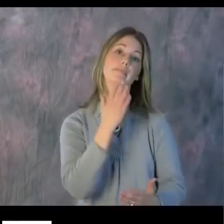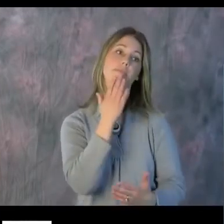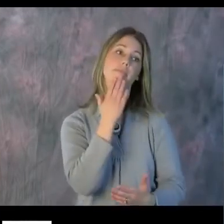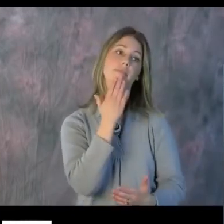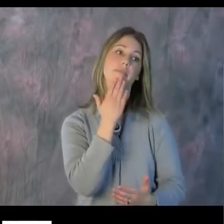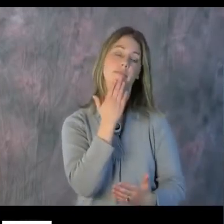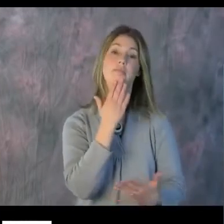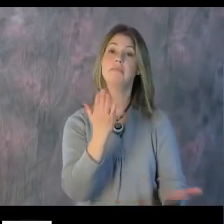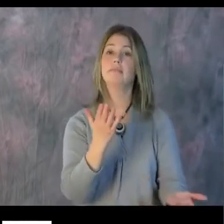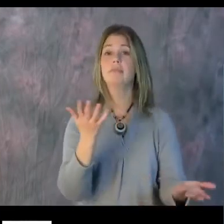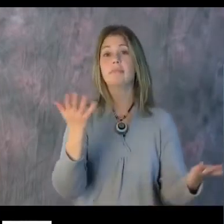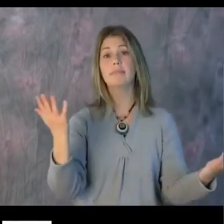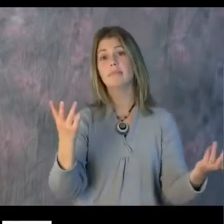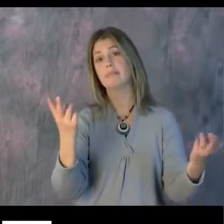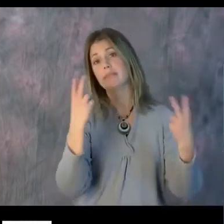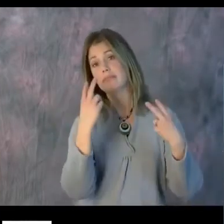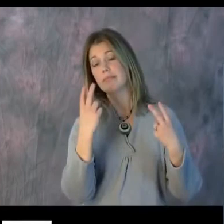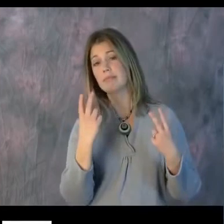prompts.